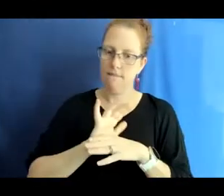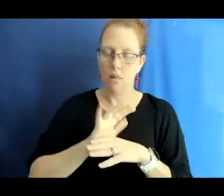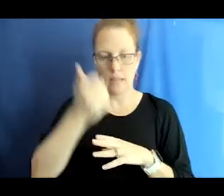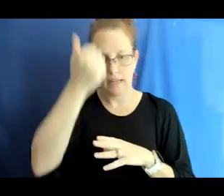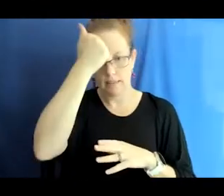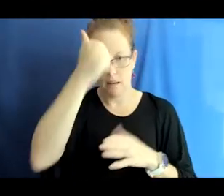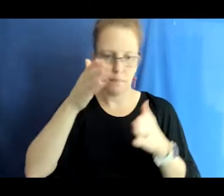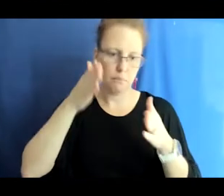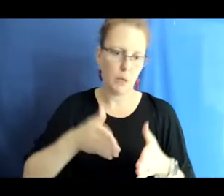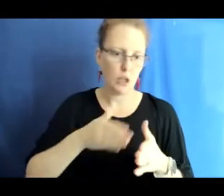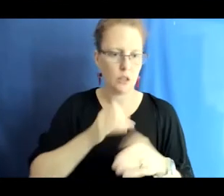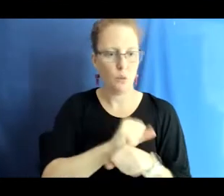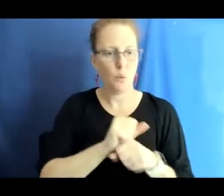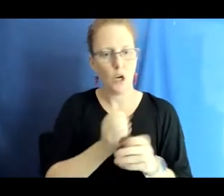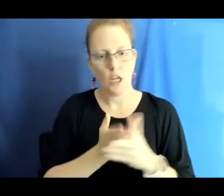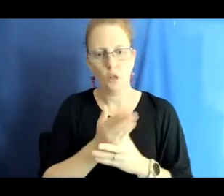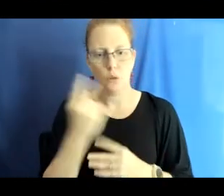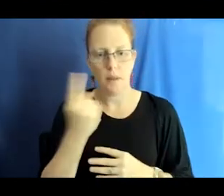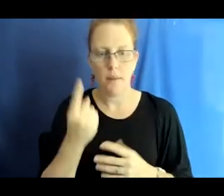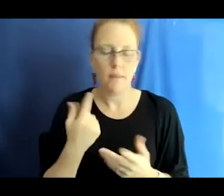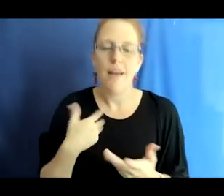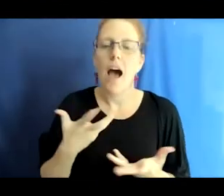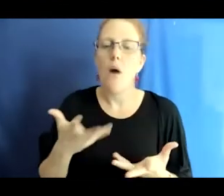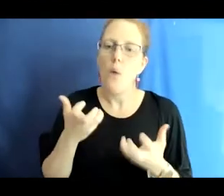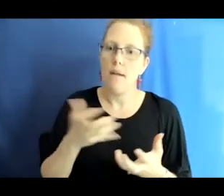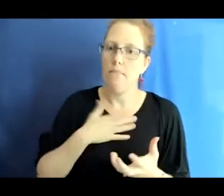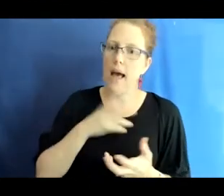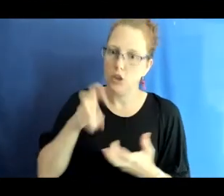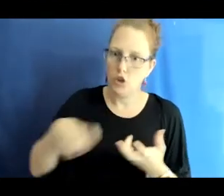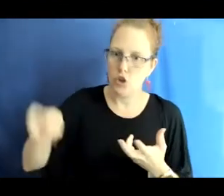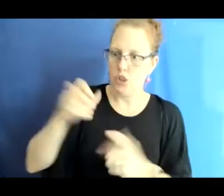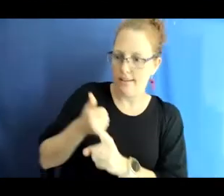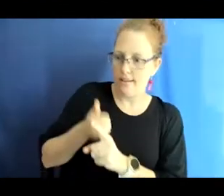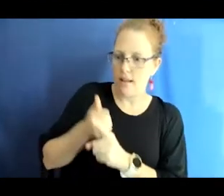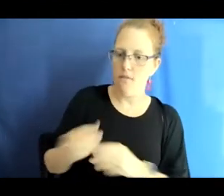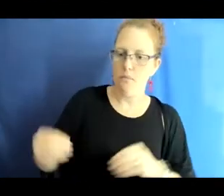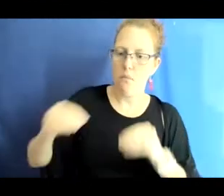make the story something that would, you know, make my journey more universally